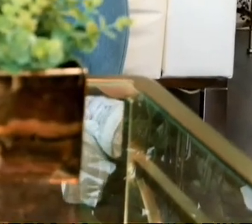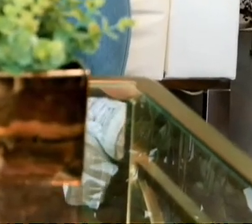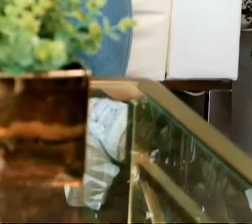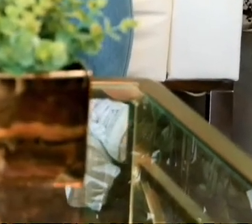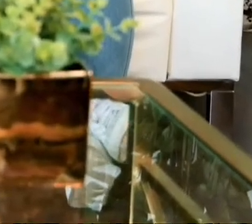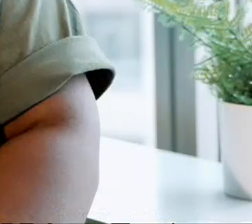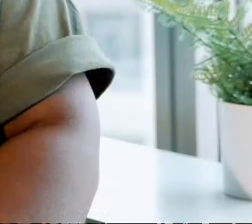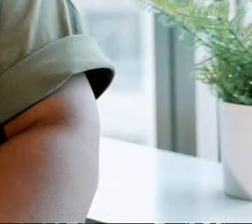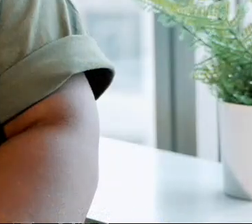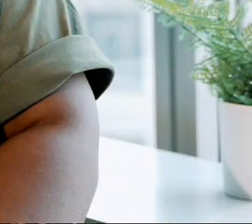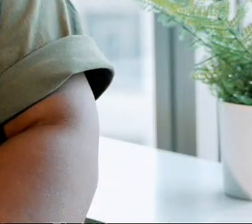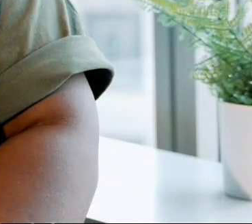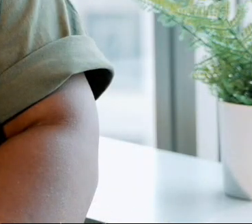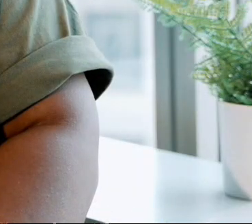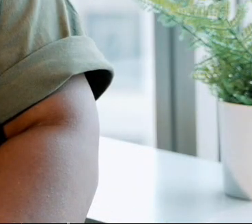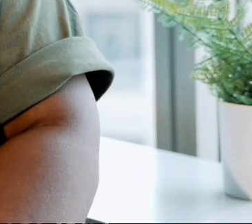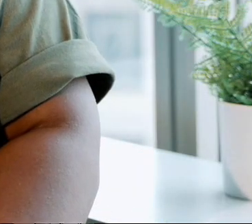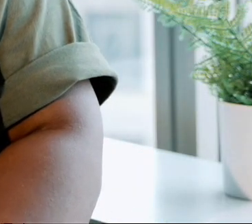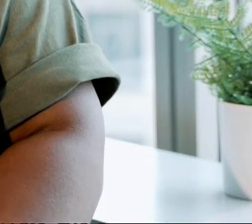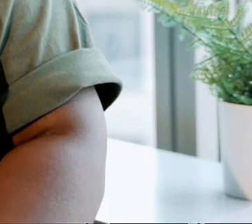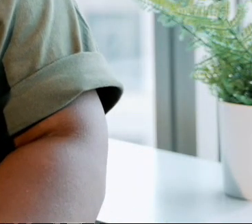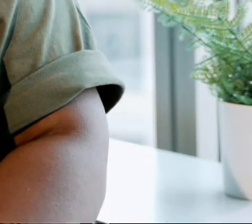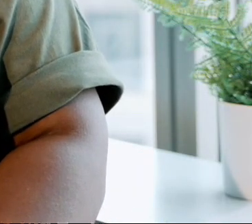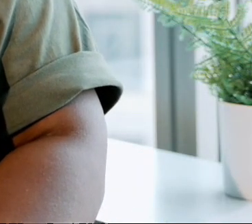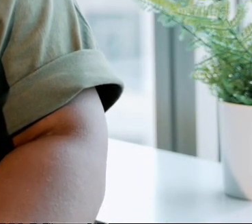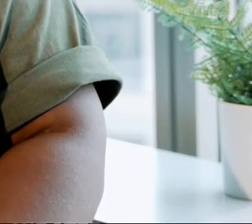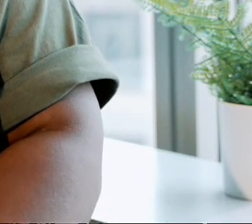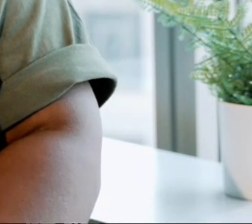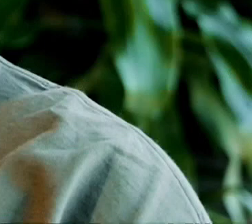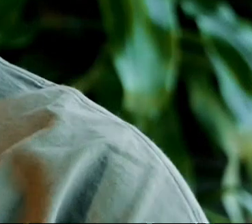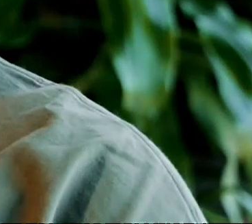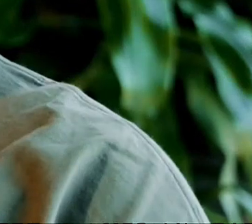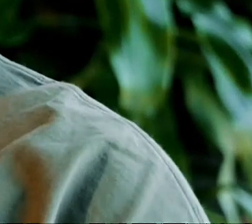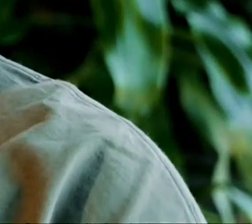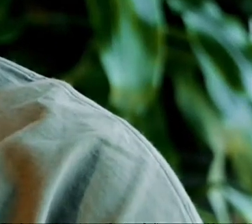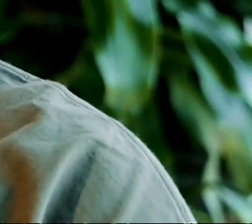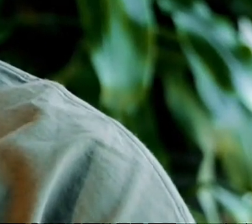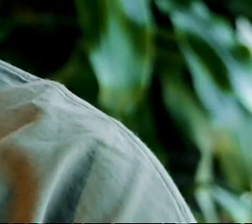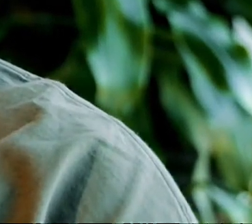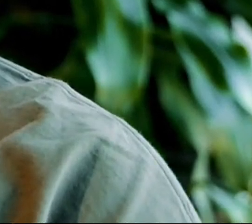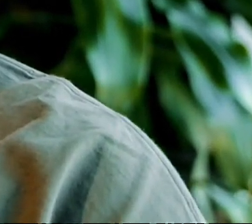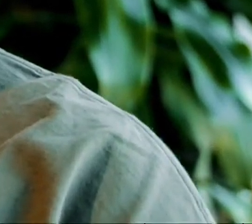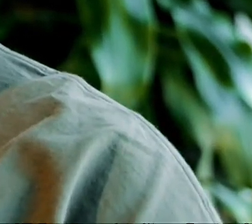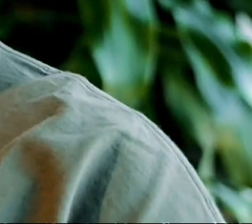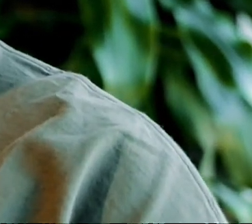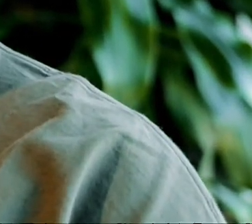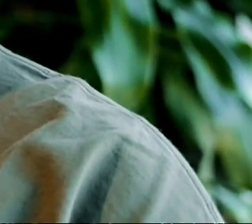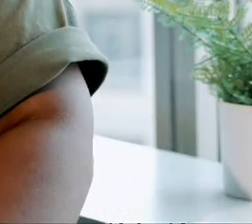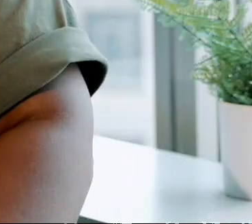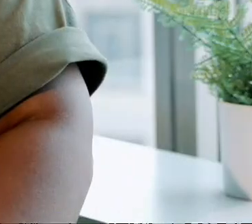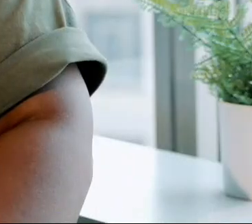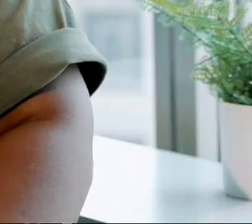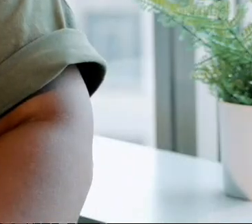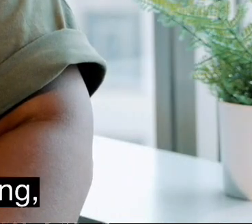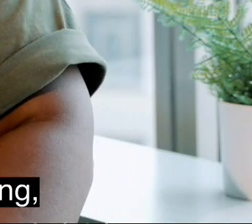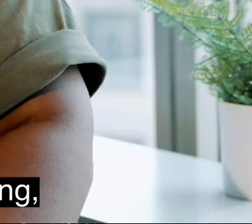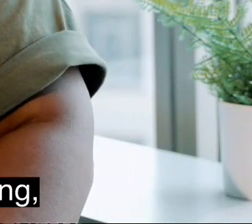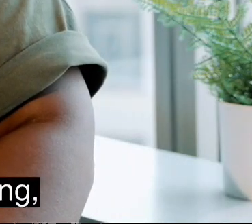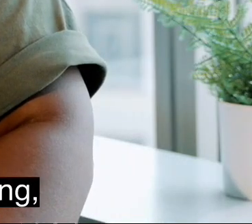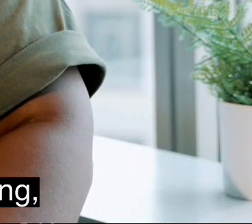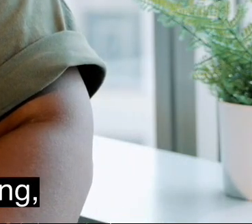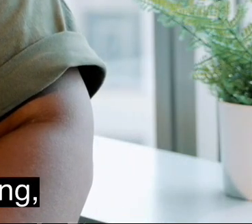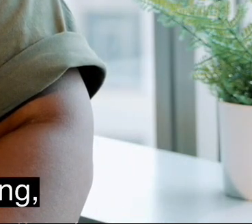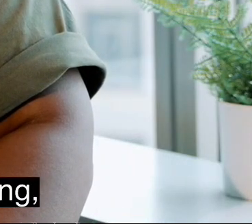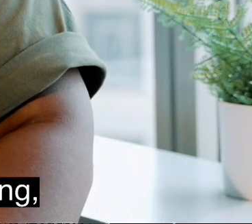to power. At Get Free, you will have 2 opportunities to squad up for the Black Feminist Agenda. Take the survey by